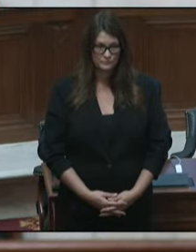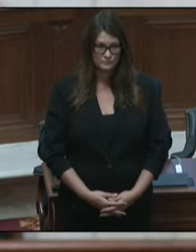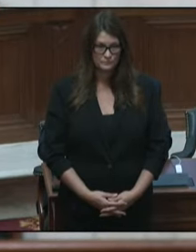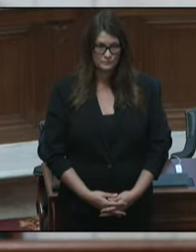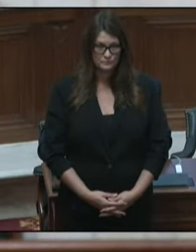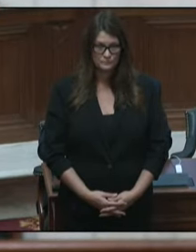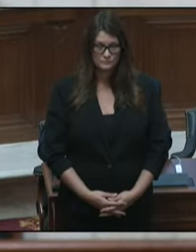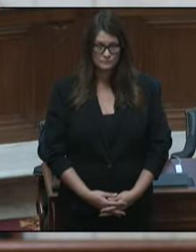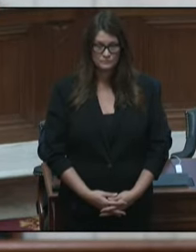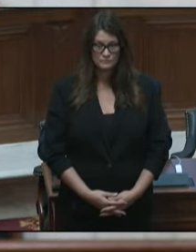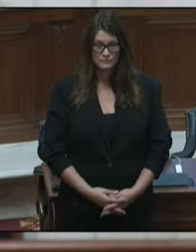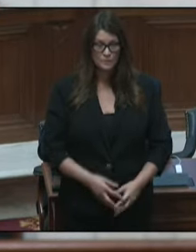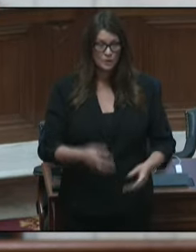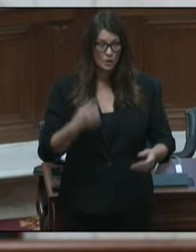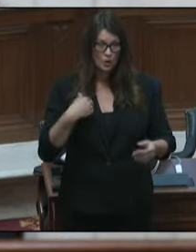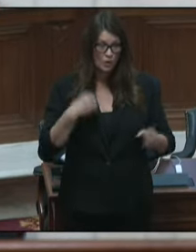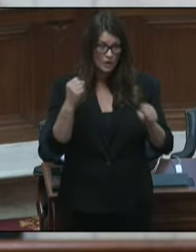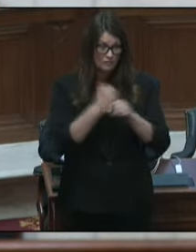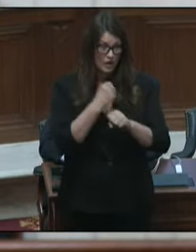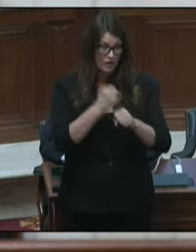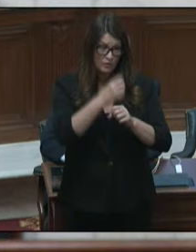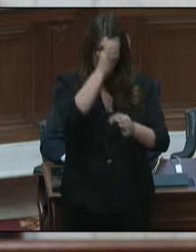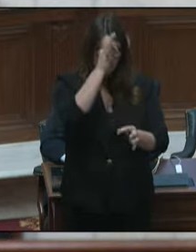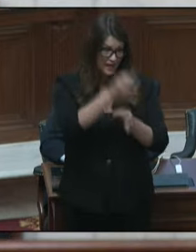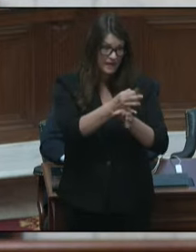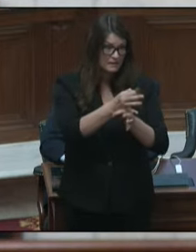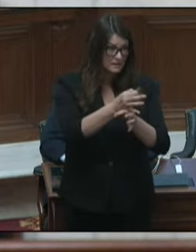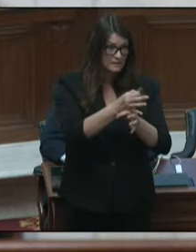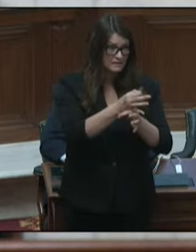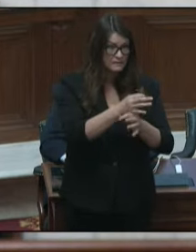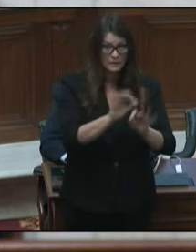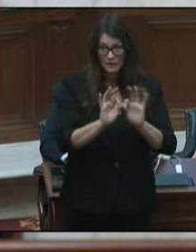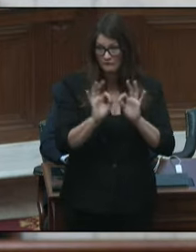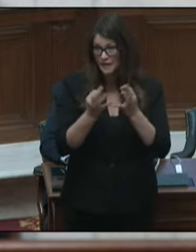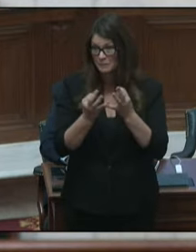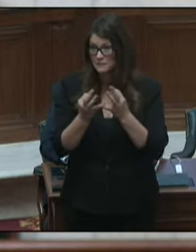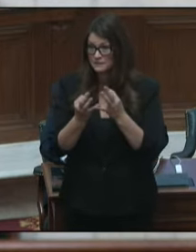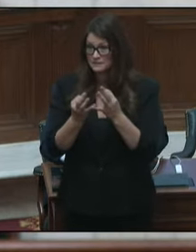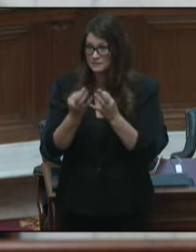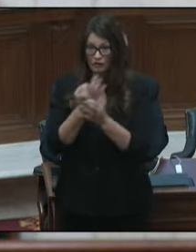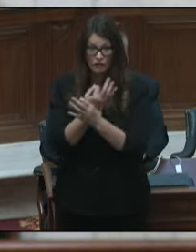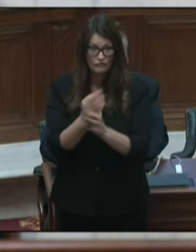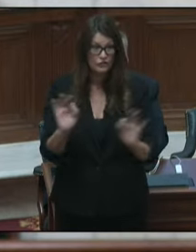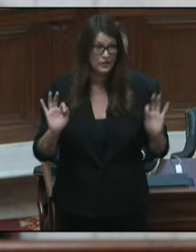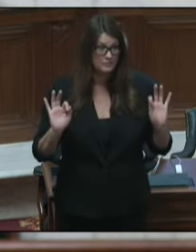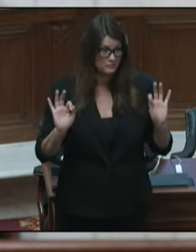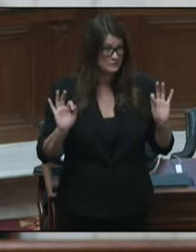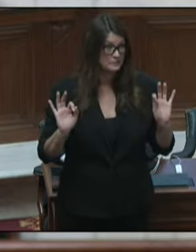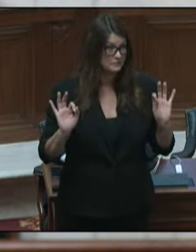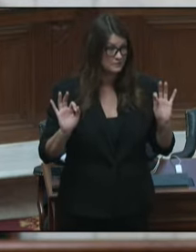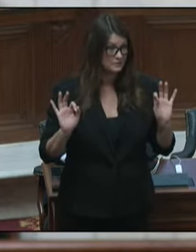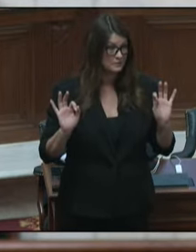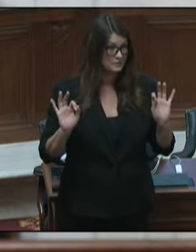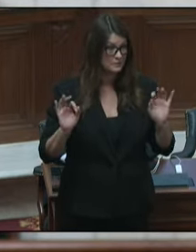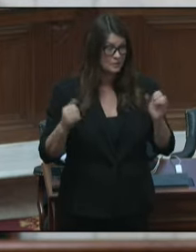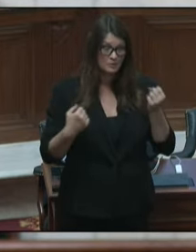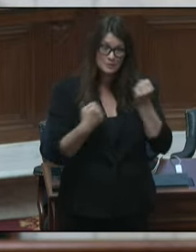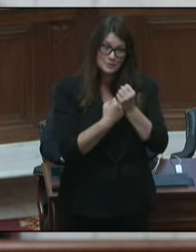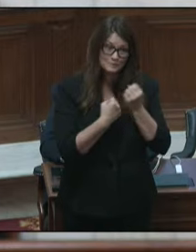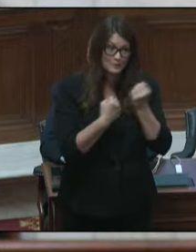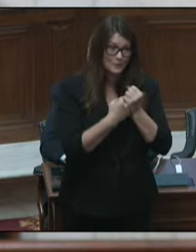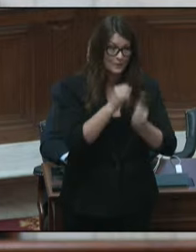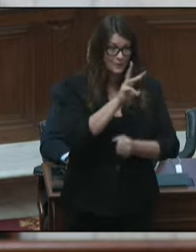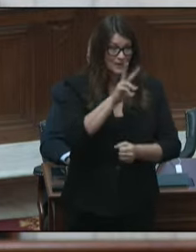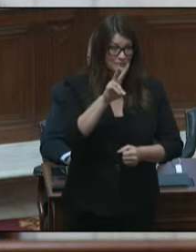We fought for our faith, did we not? Our families, our freedoms. We stood tall in West Virginia, and